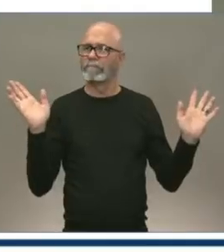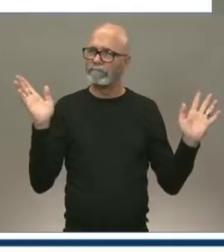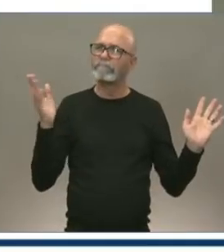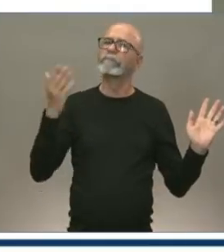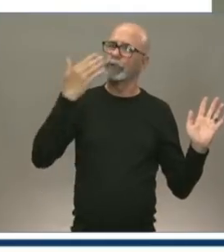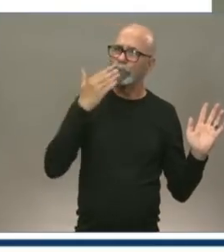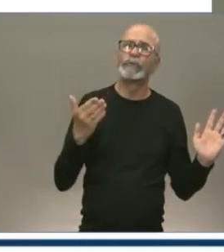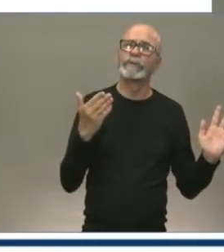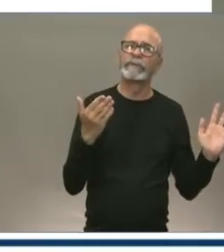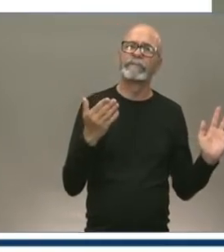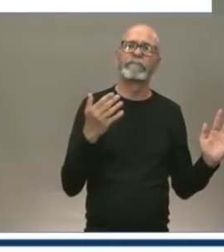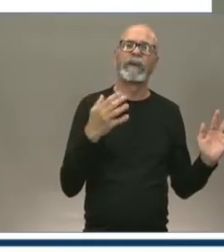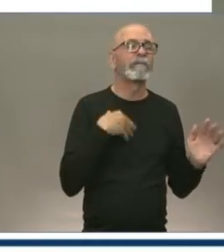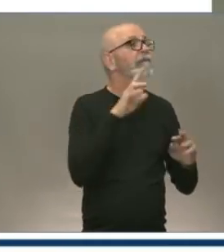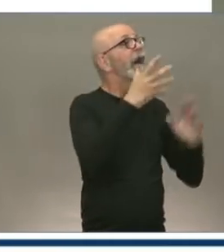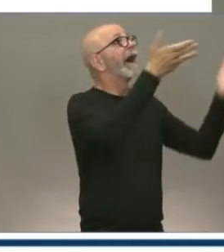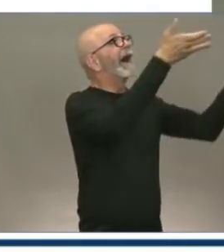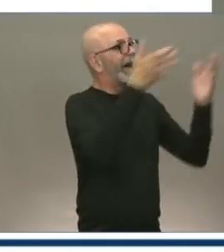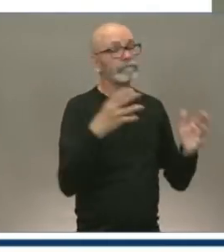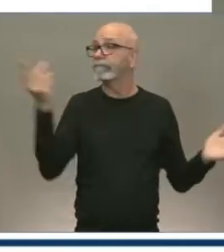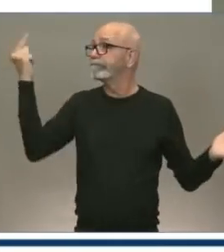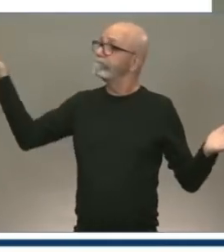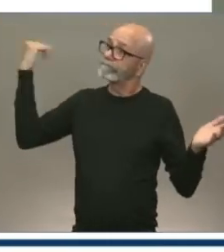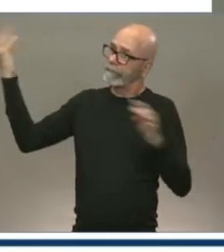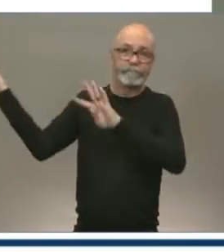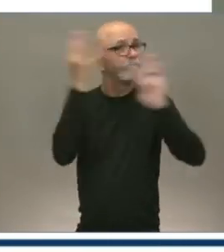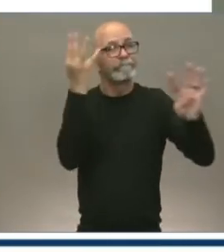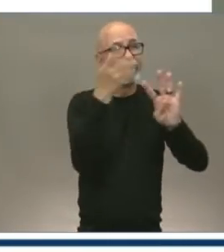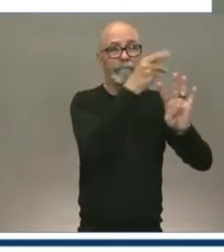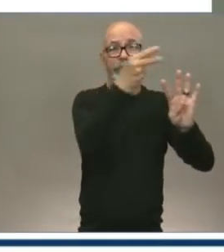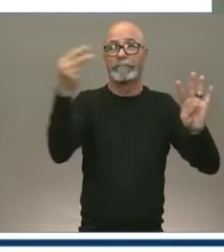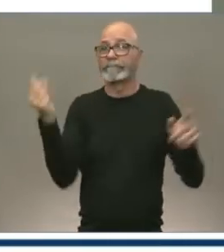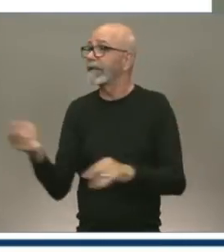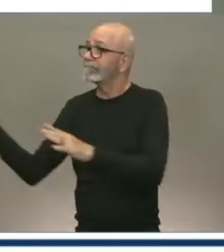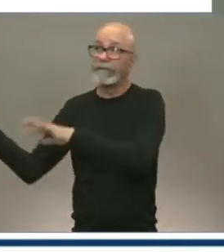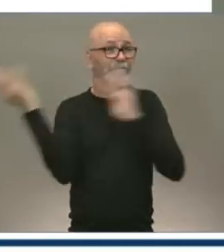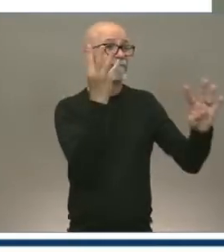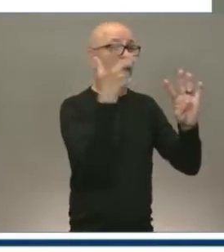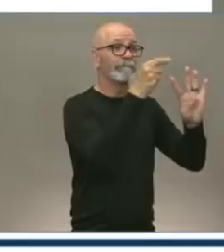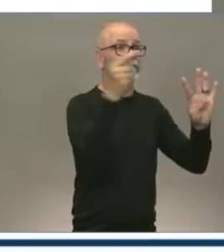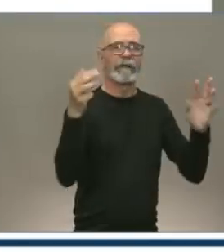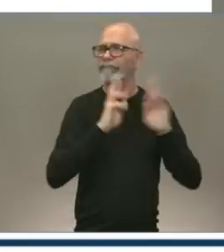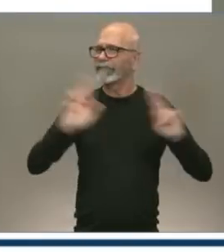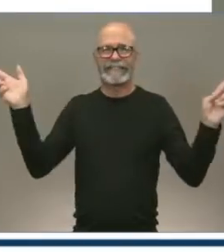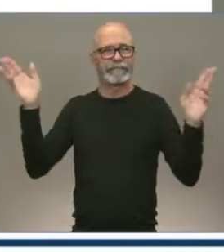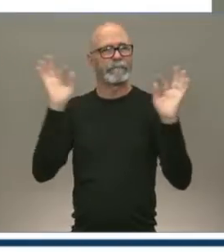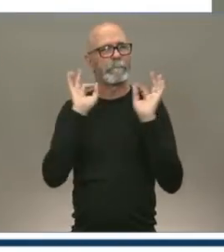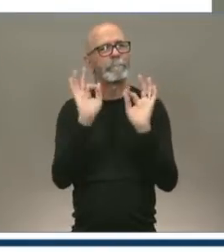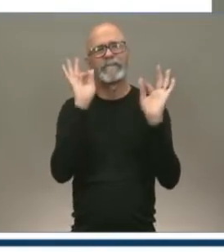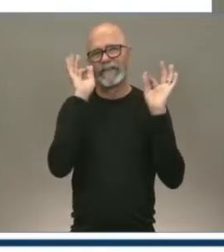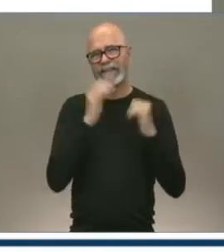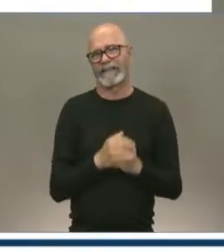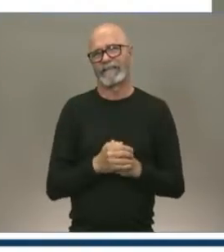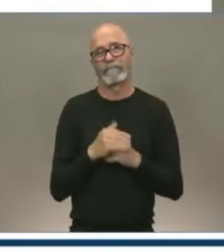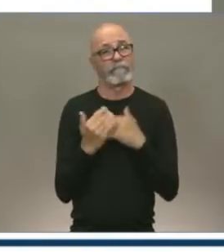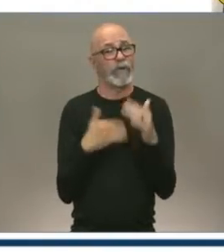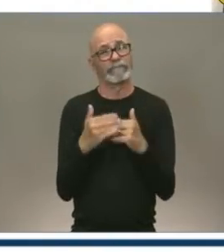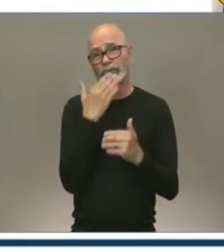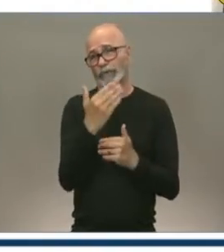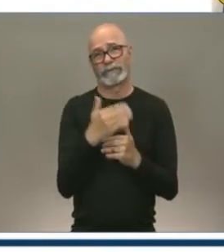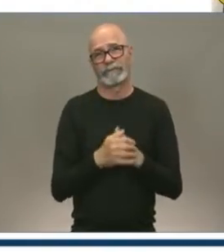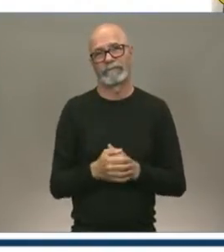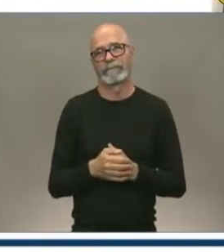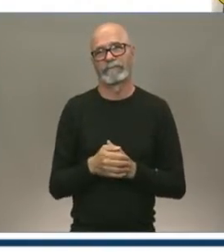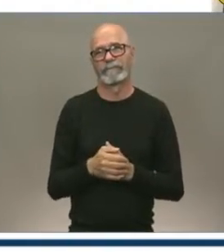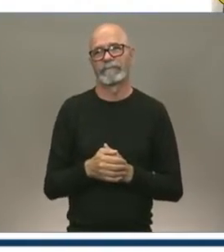as we get it in a very timely manner, and we're in a faster growing trajectory than many other provinces. Next question will go to